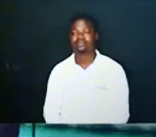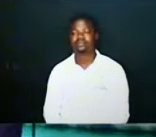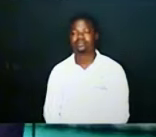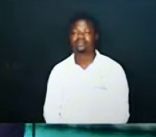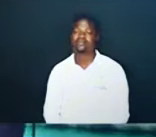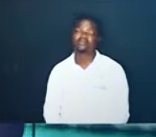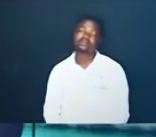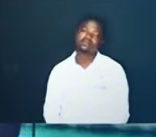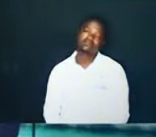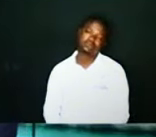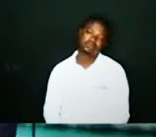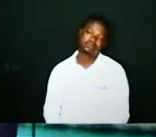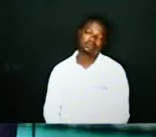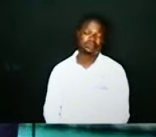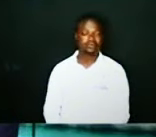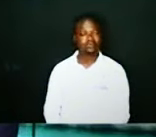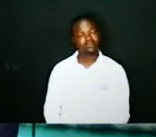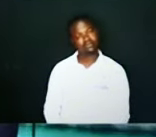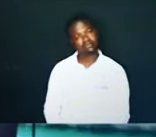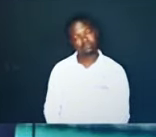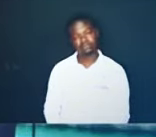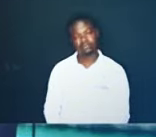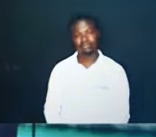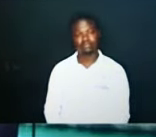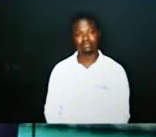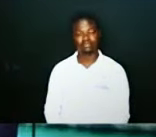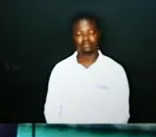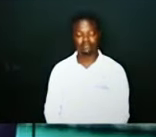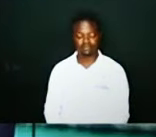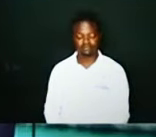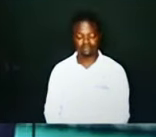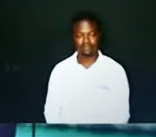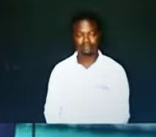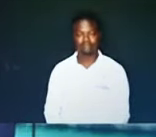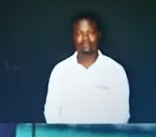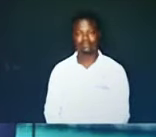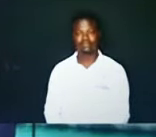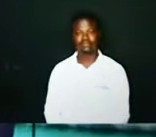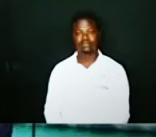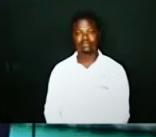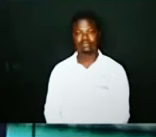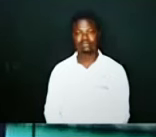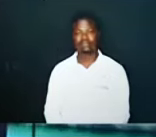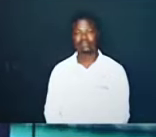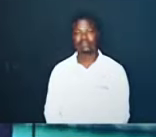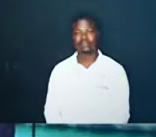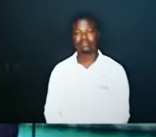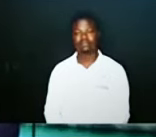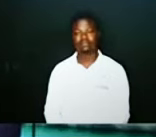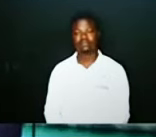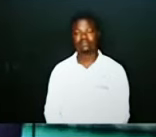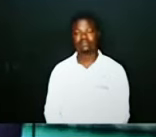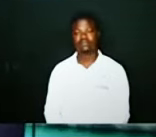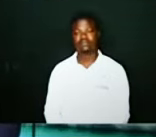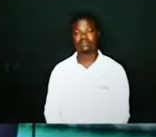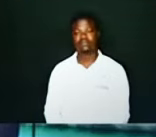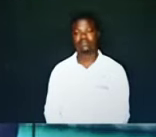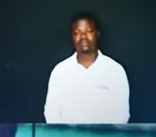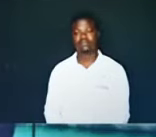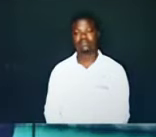mawa ebedi muada sara na medesa mako onhine encheng ah ennam emraso